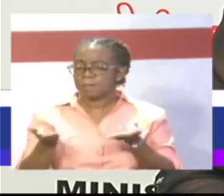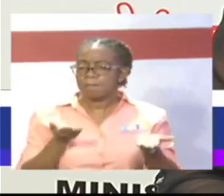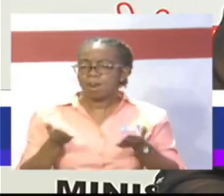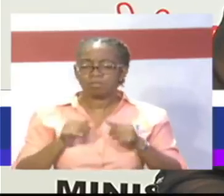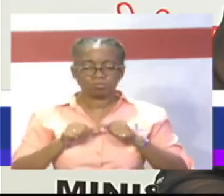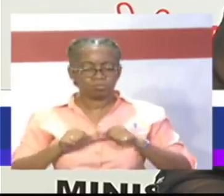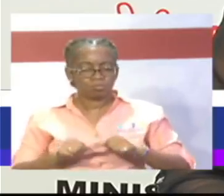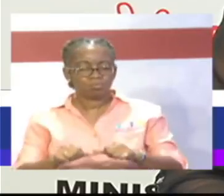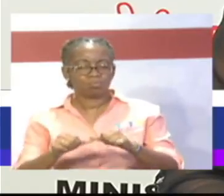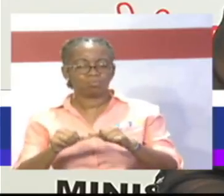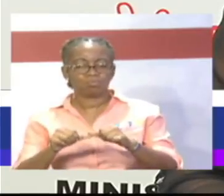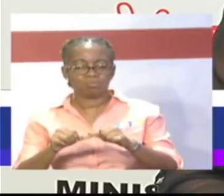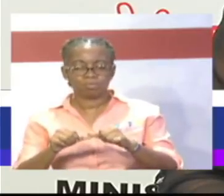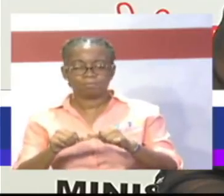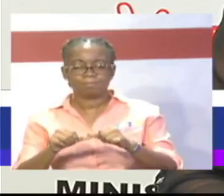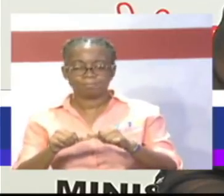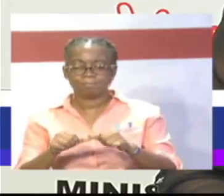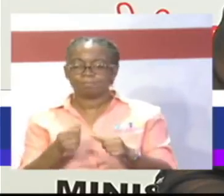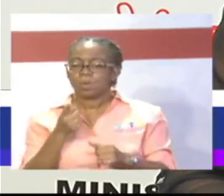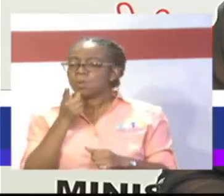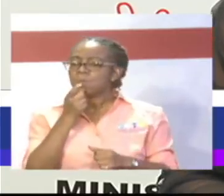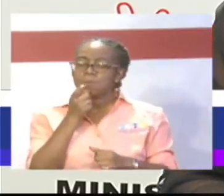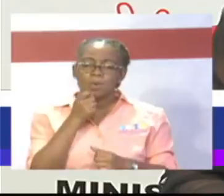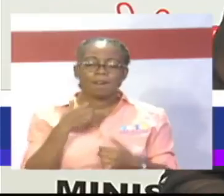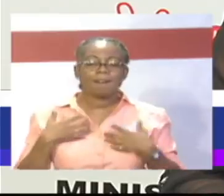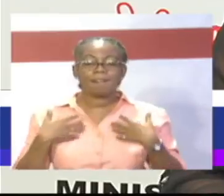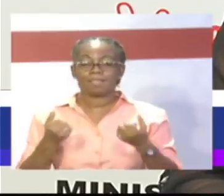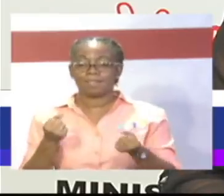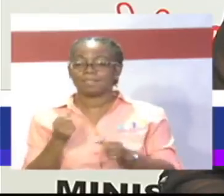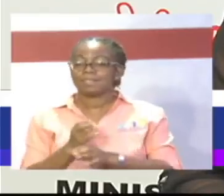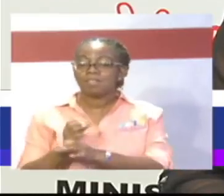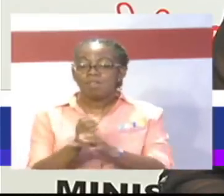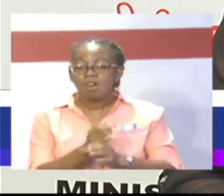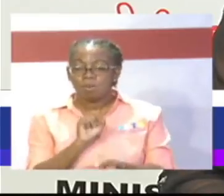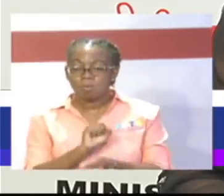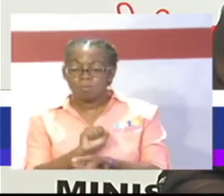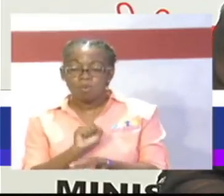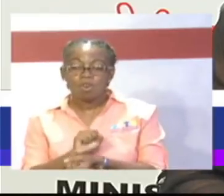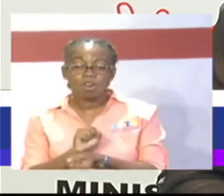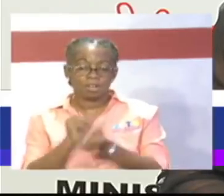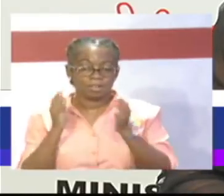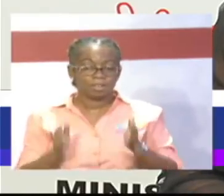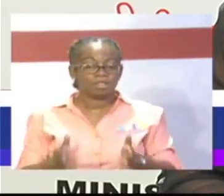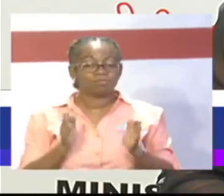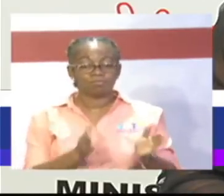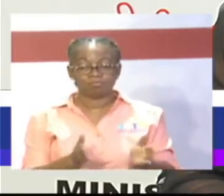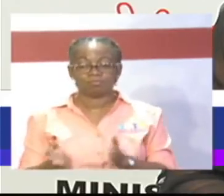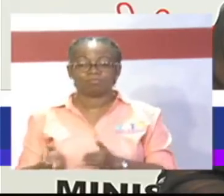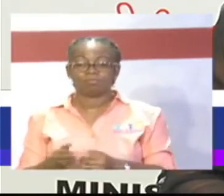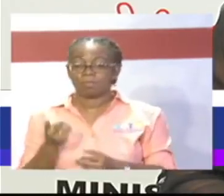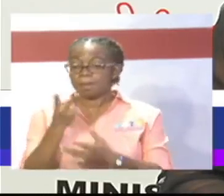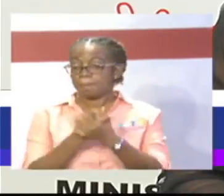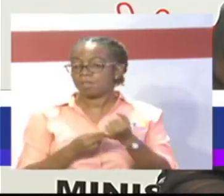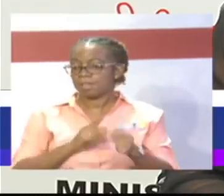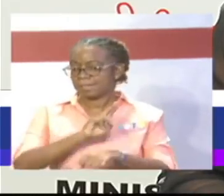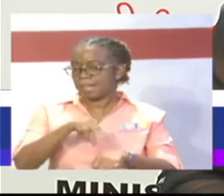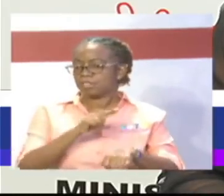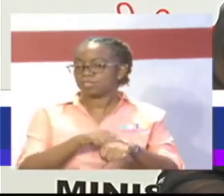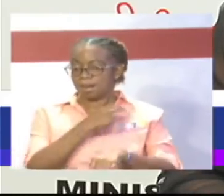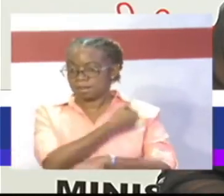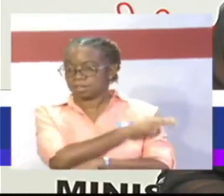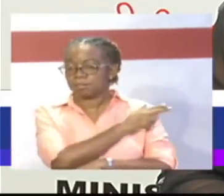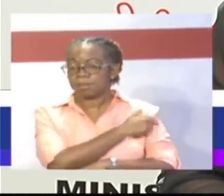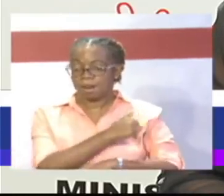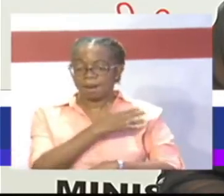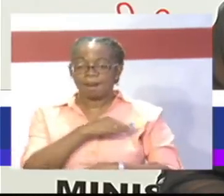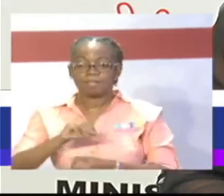to be carried out by our frontline health workers, both in the parallel healthcare system and in the